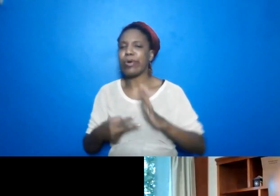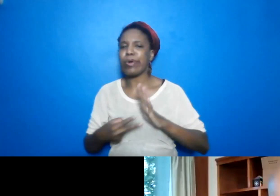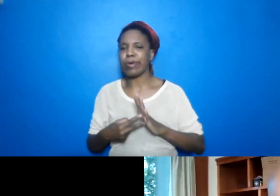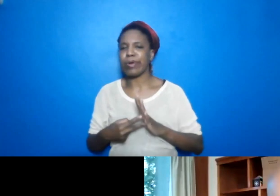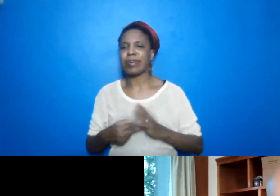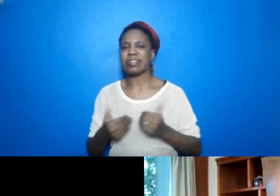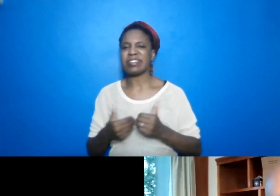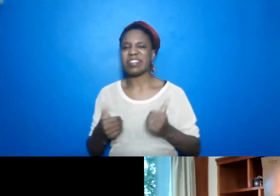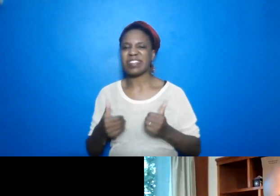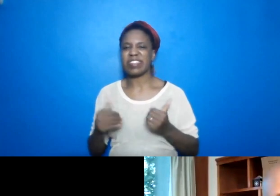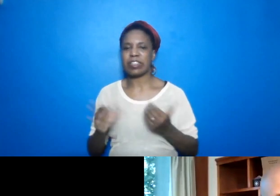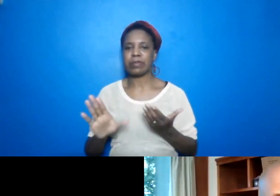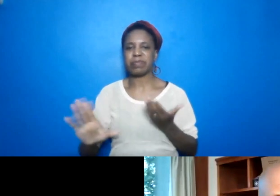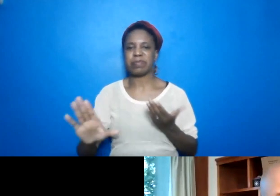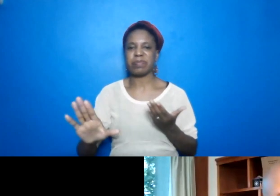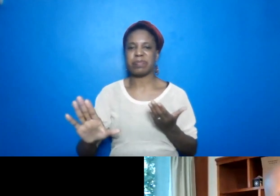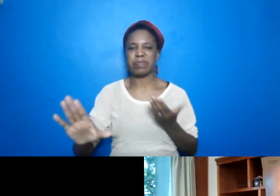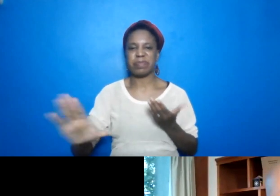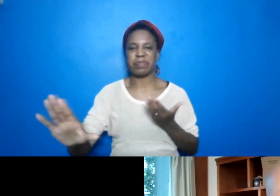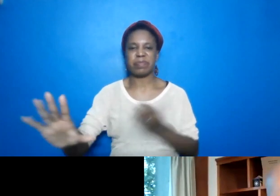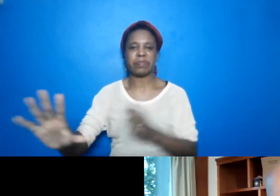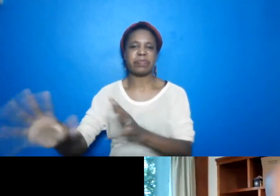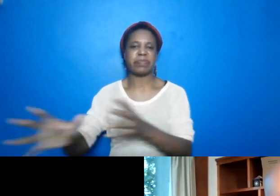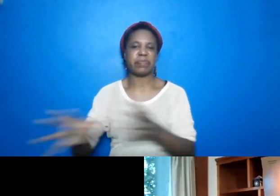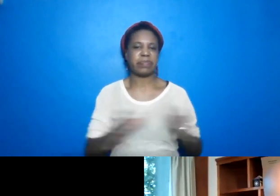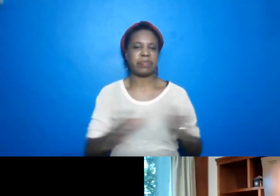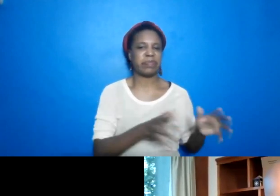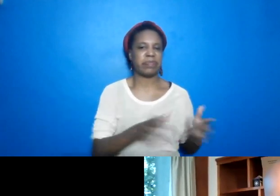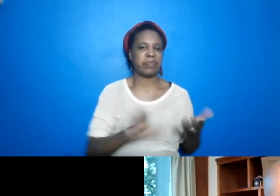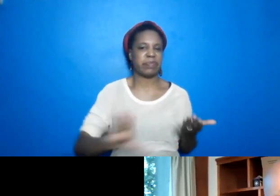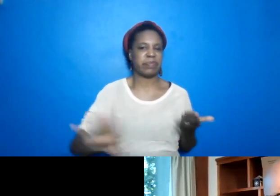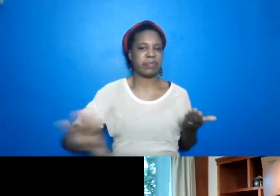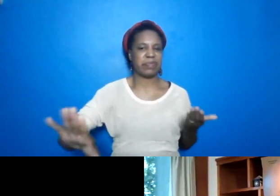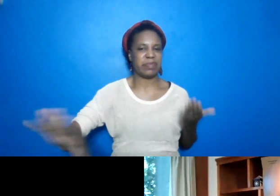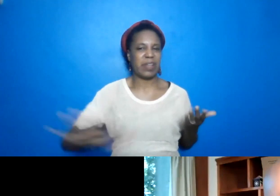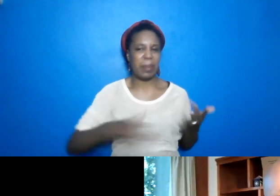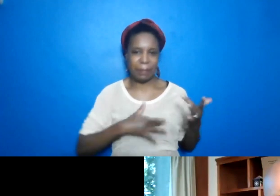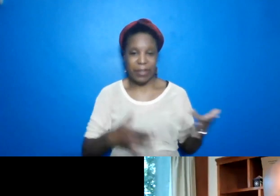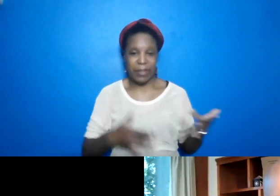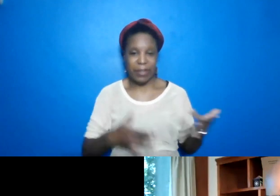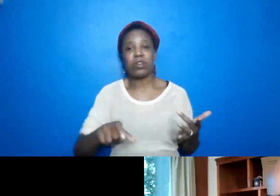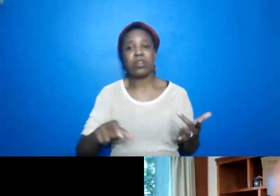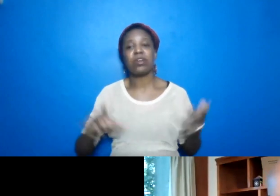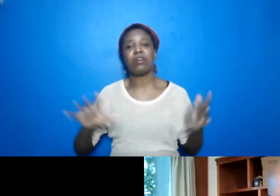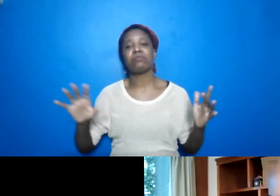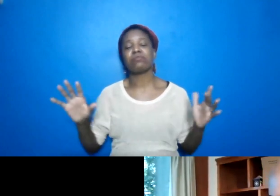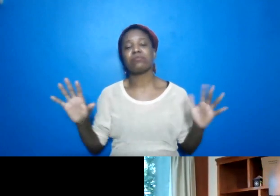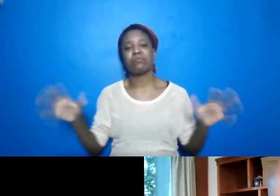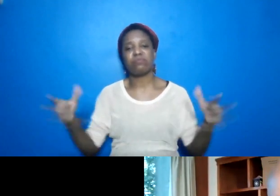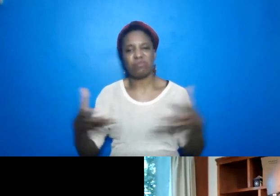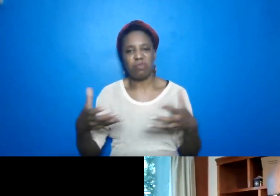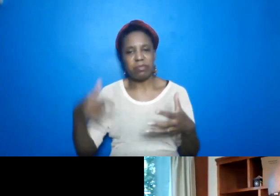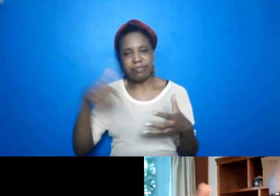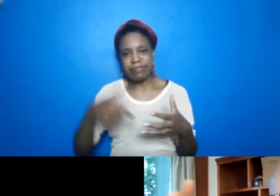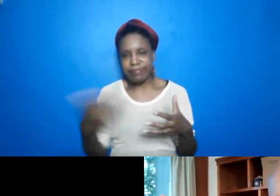people from all of the different segments of society as you can, but you don't want, like, you can